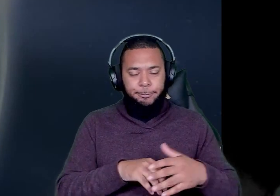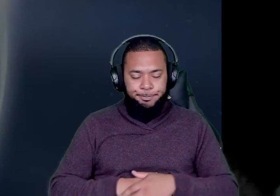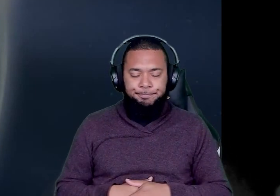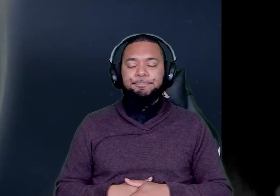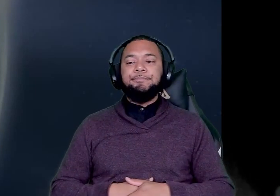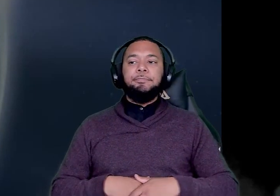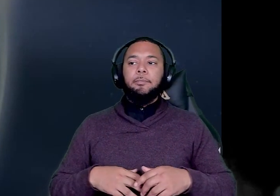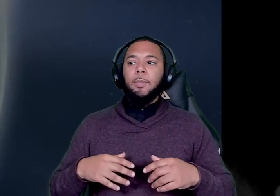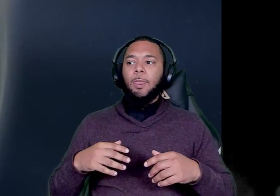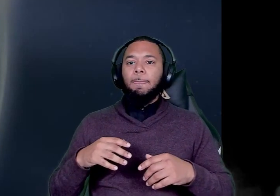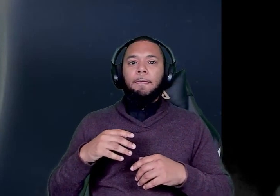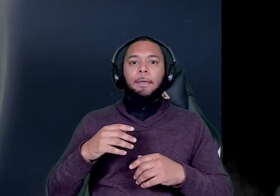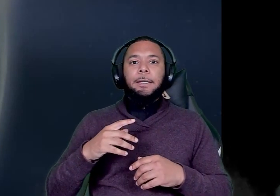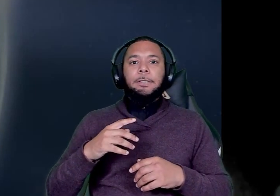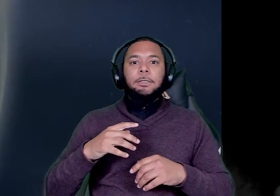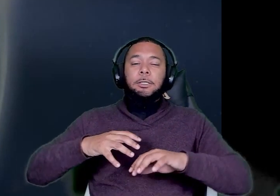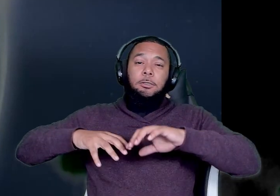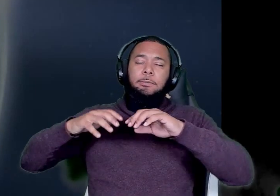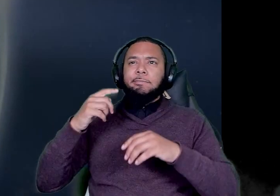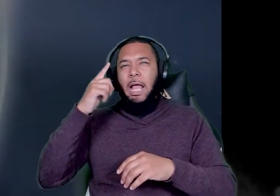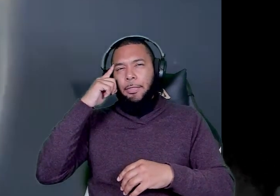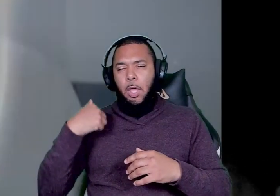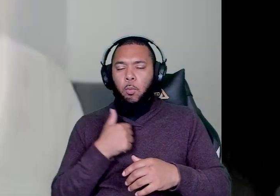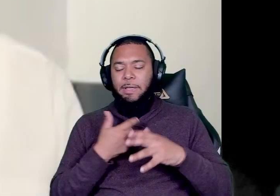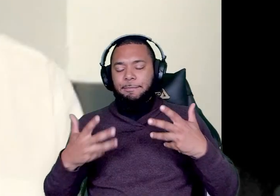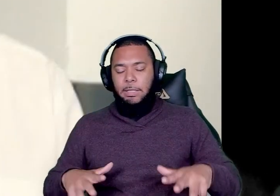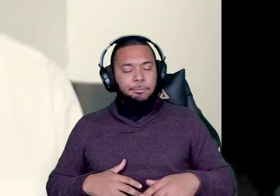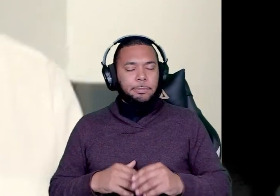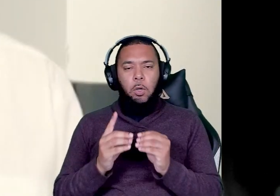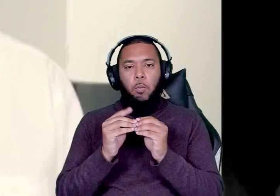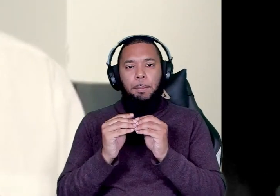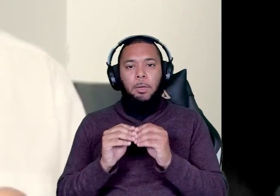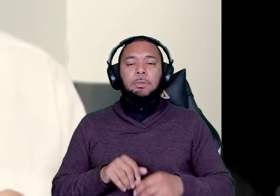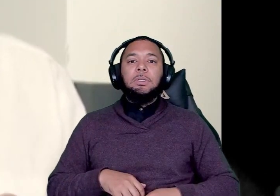Tropical rainforest. I thought we were done, but no. Let's talk about